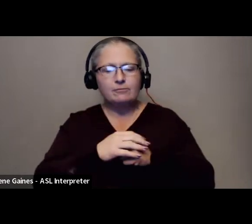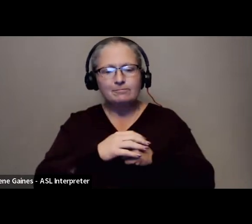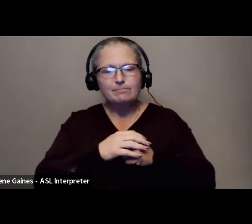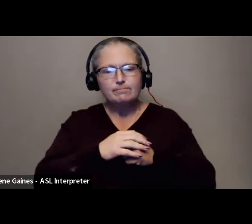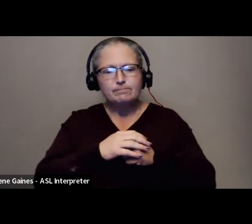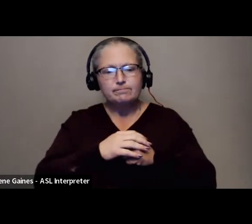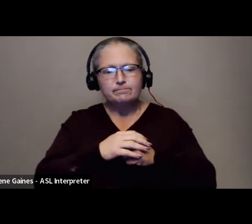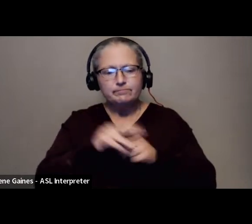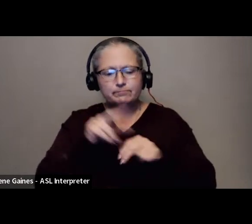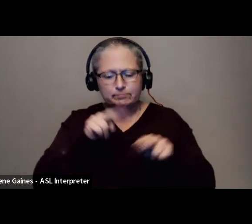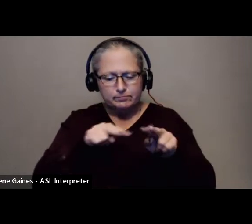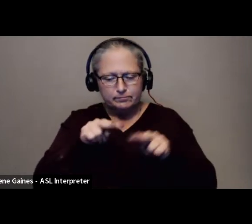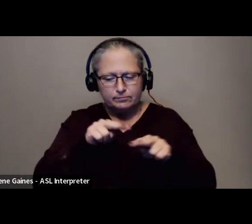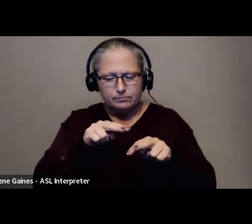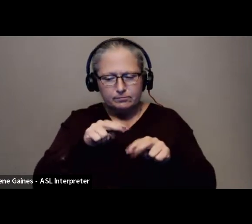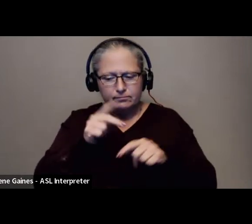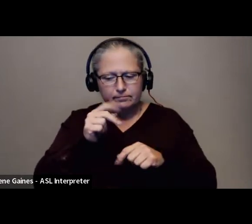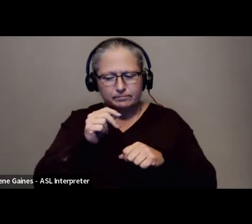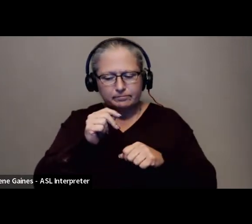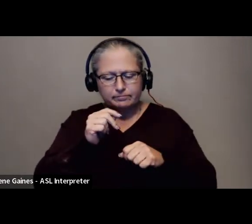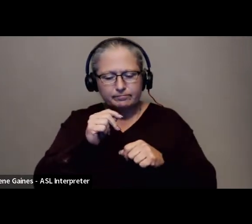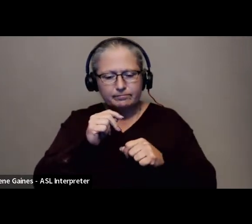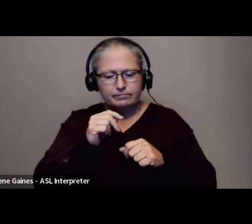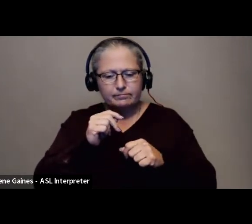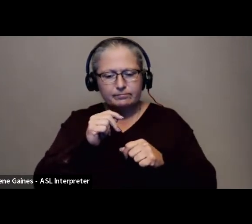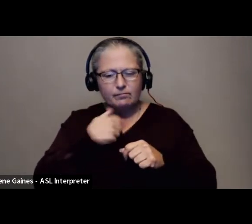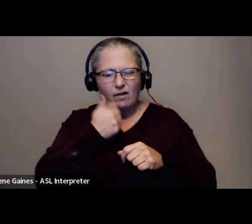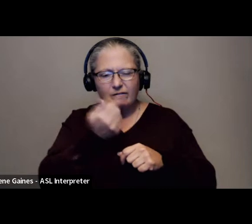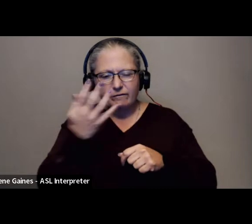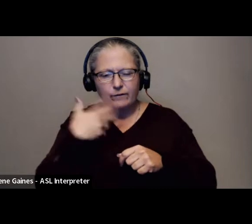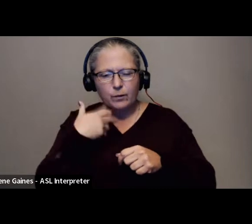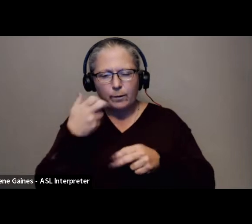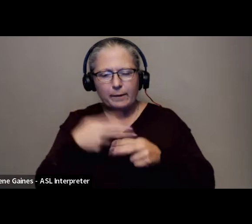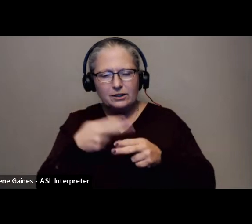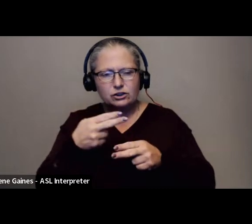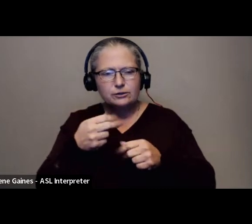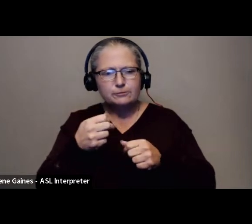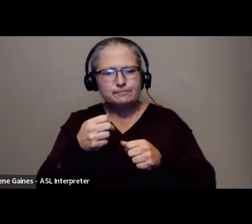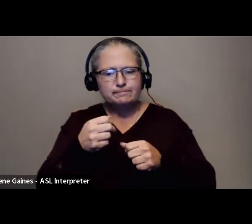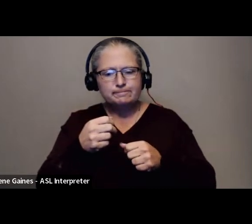Let me see. I have a few more things I just wanted to mention.